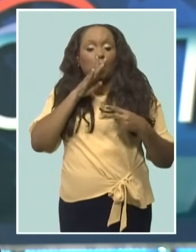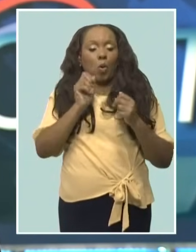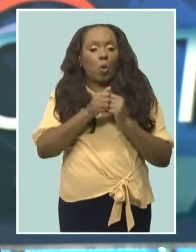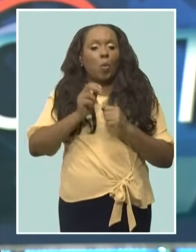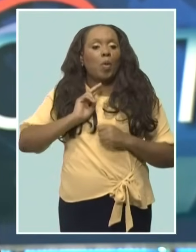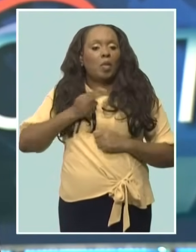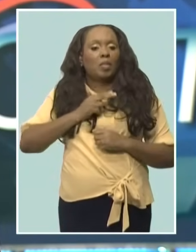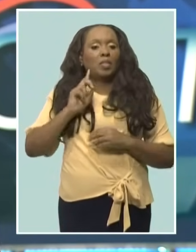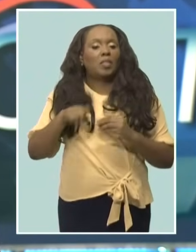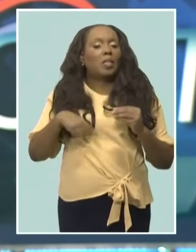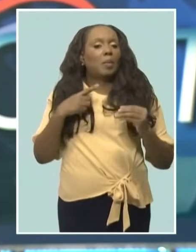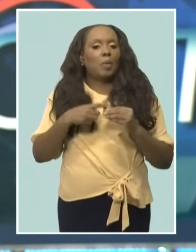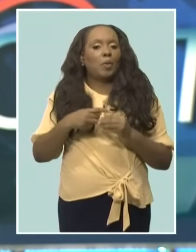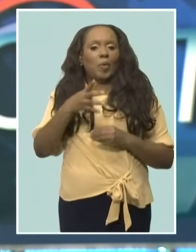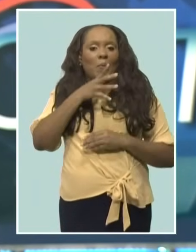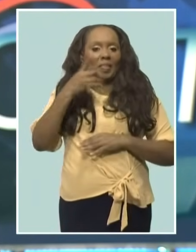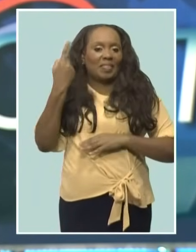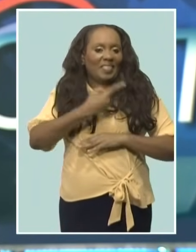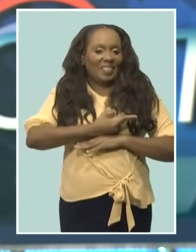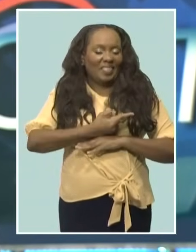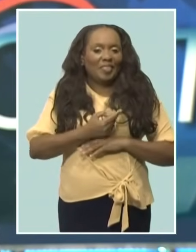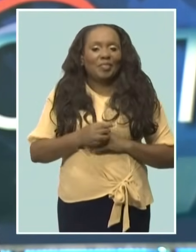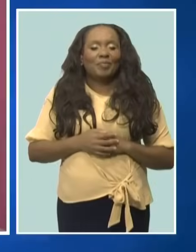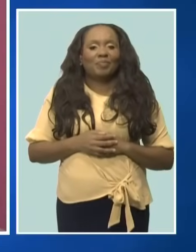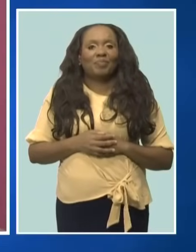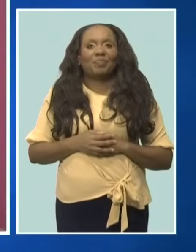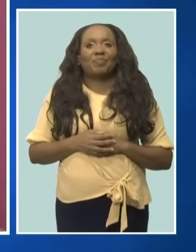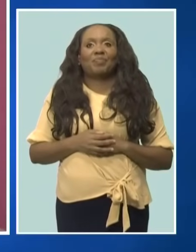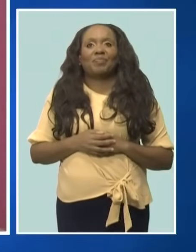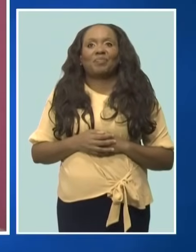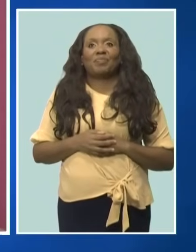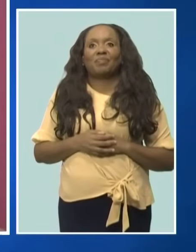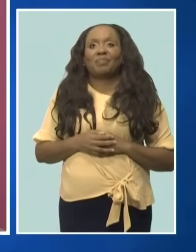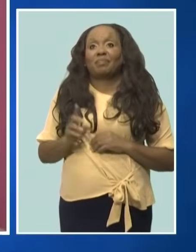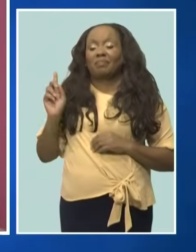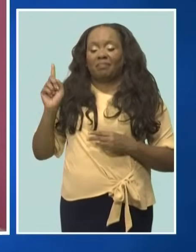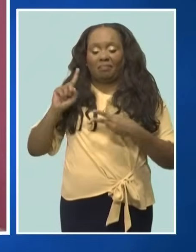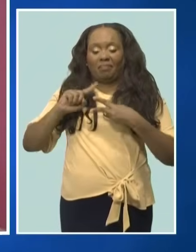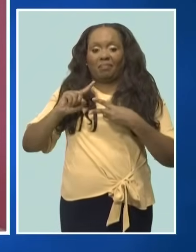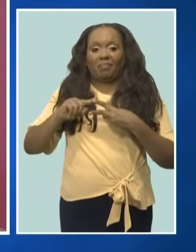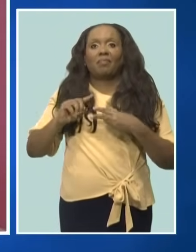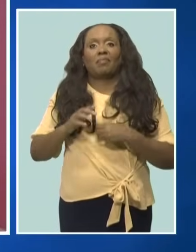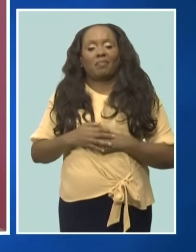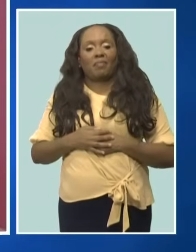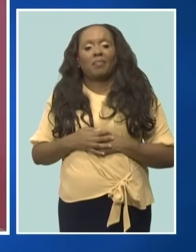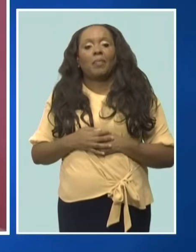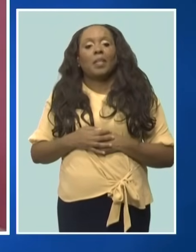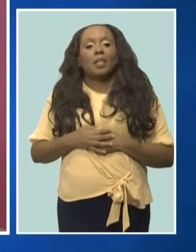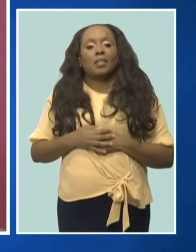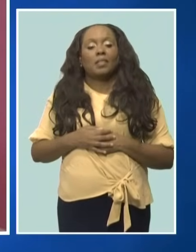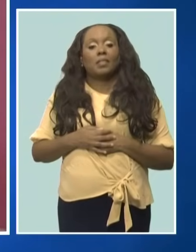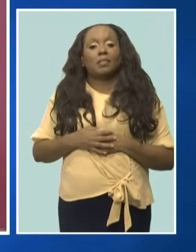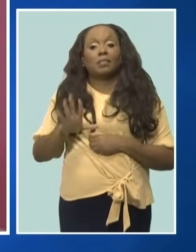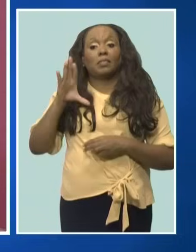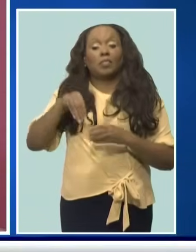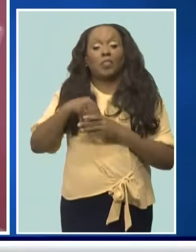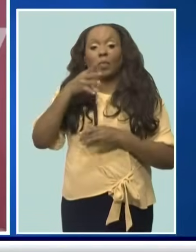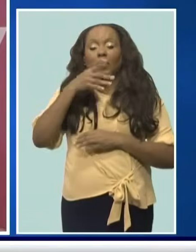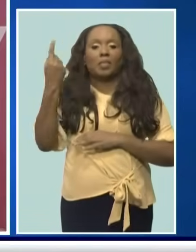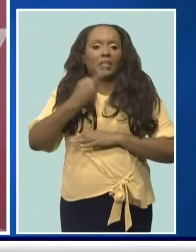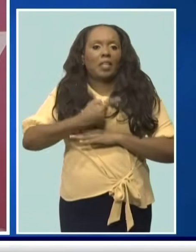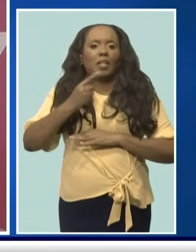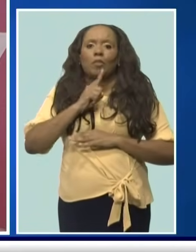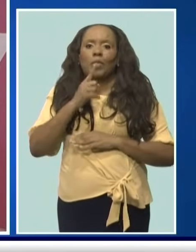Thorpe about what's in the works. Getting involved with the Mother's Day celebration is new territory for the folk at Apple Blossom Retreat and